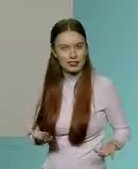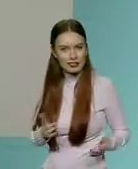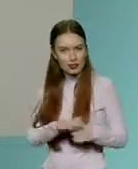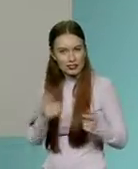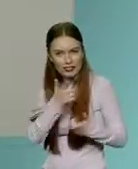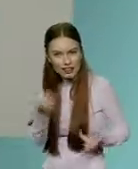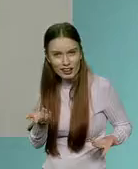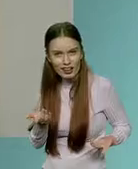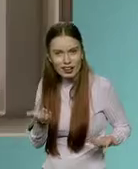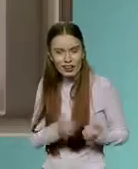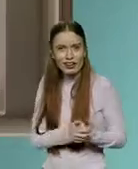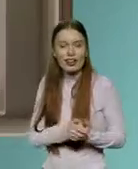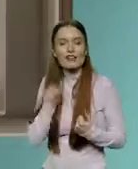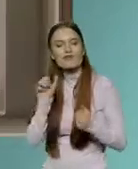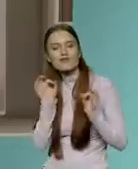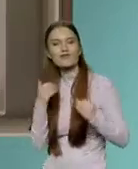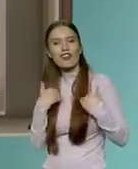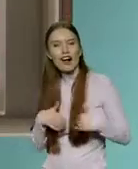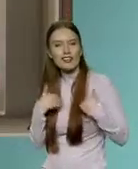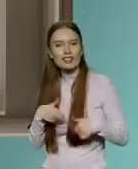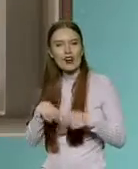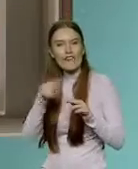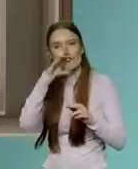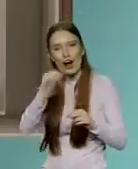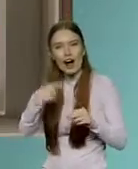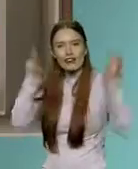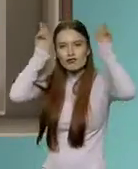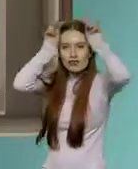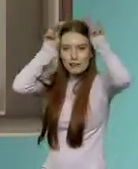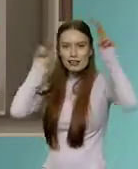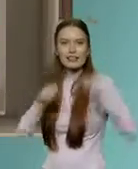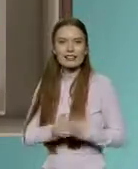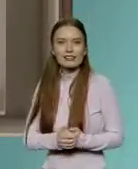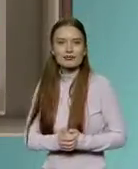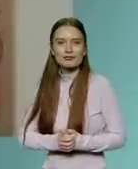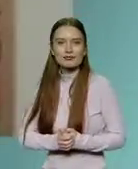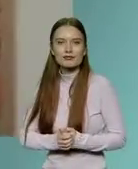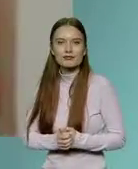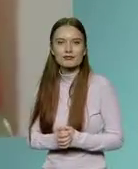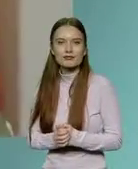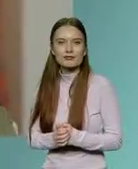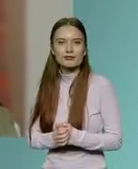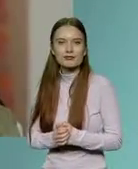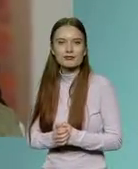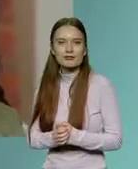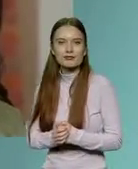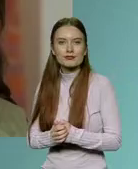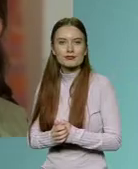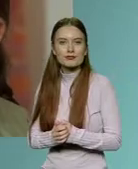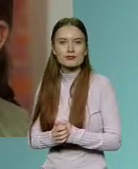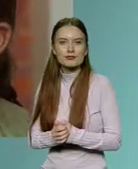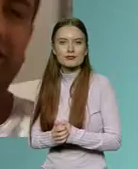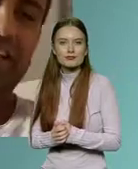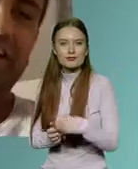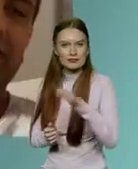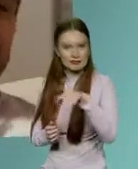funny? This is a classic! This is the fox and the hare! The fox hangs from a branch. What's a